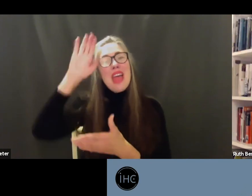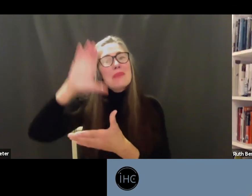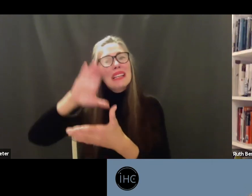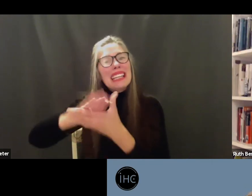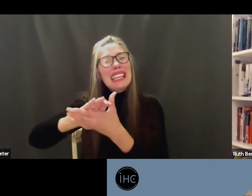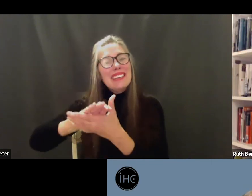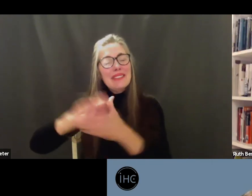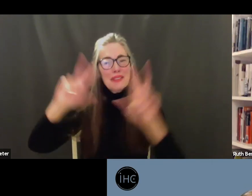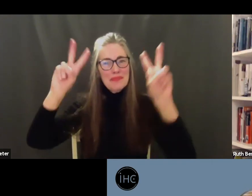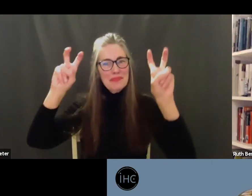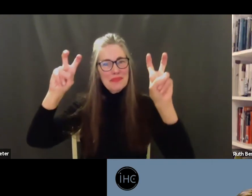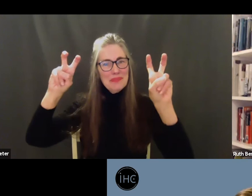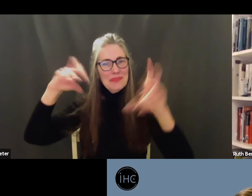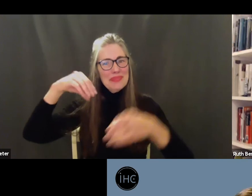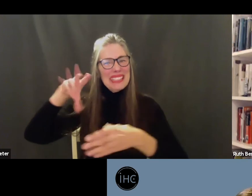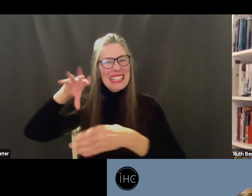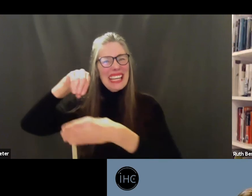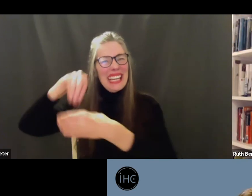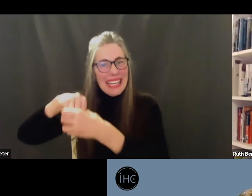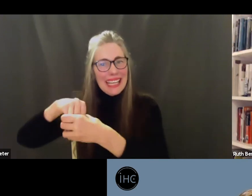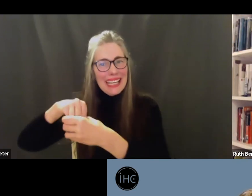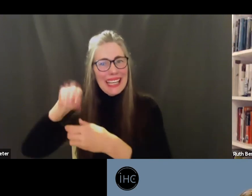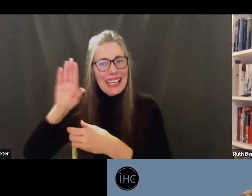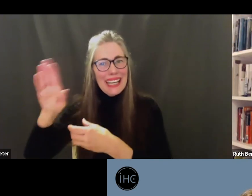once they bond to the leader,